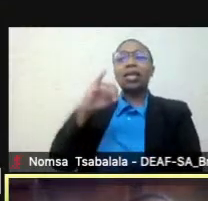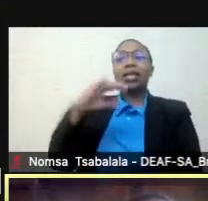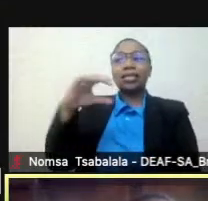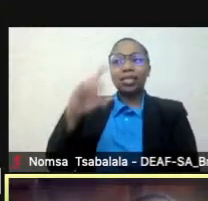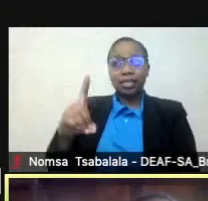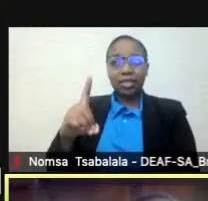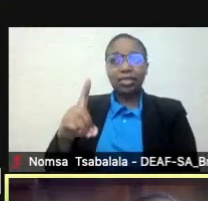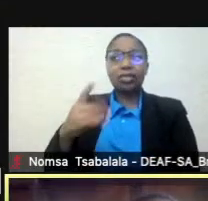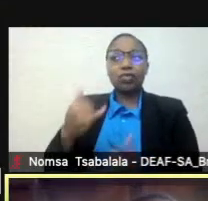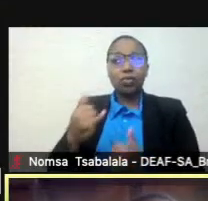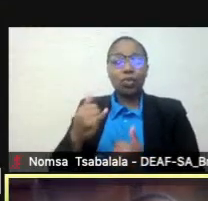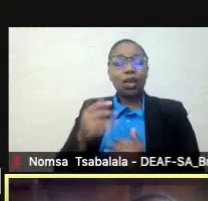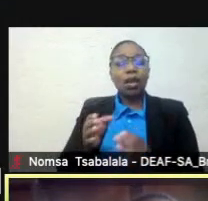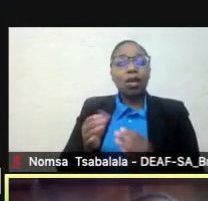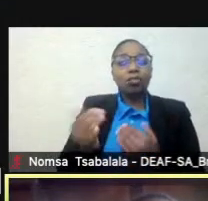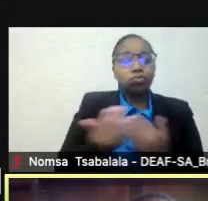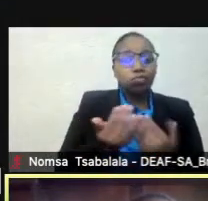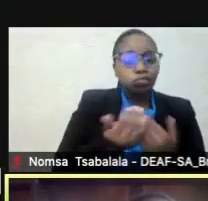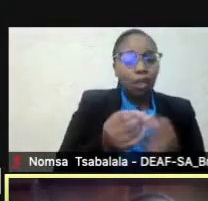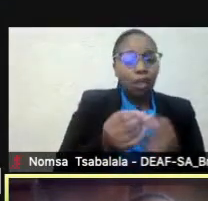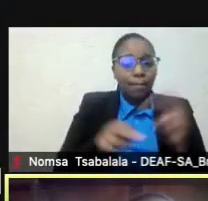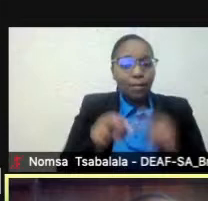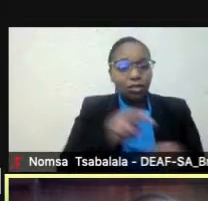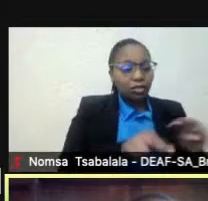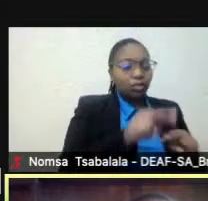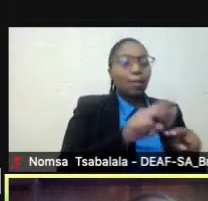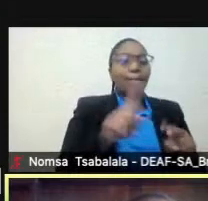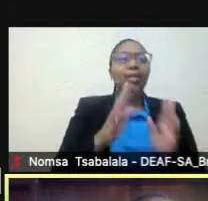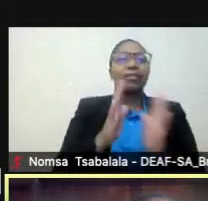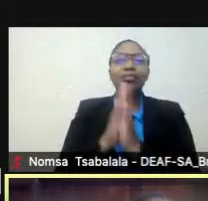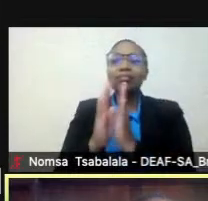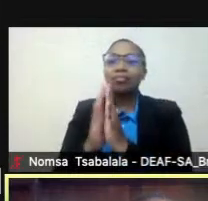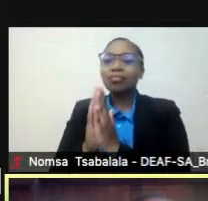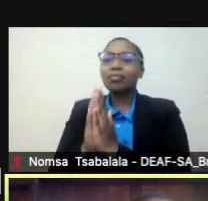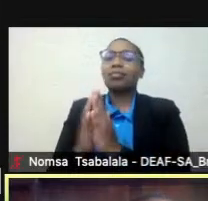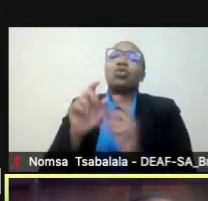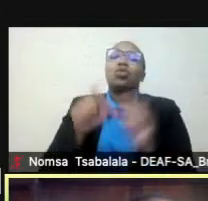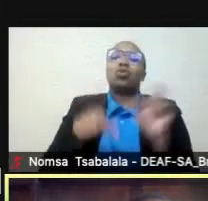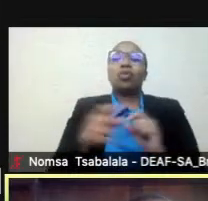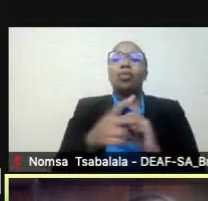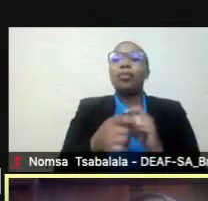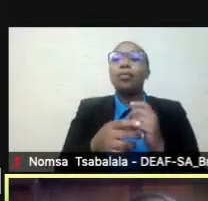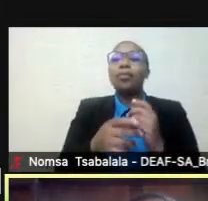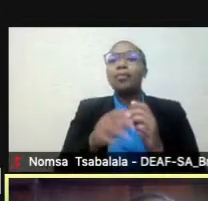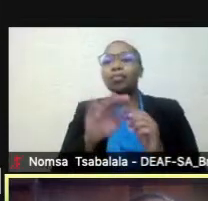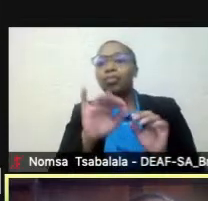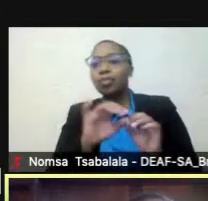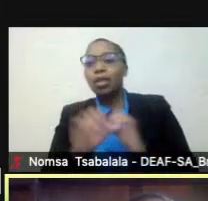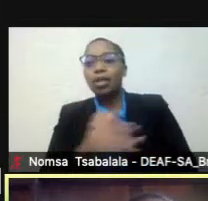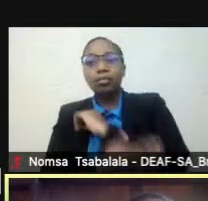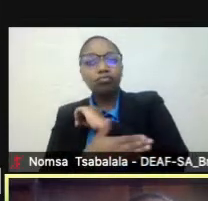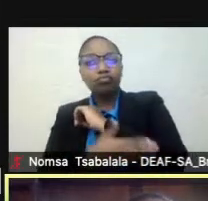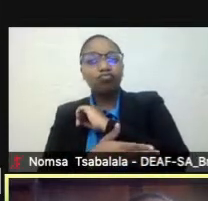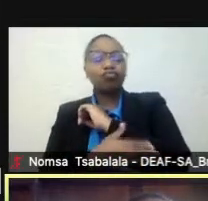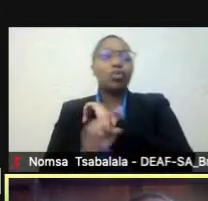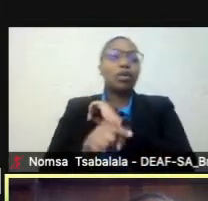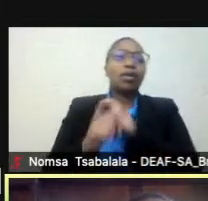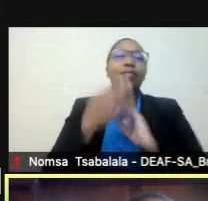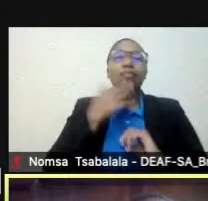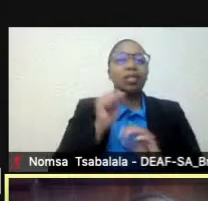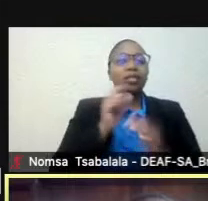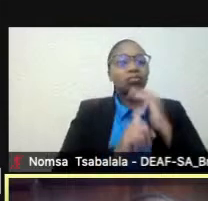infections, but we do also urge the public to please go to the various vaccination sites